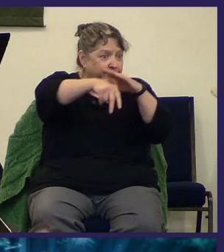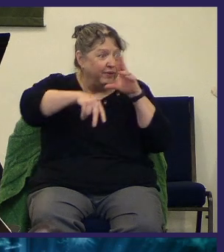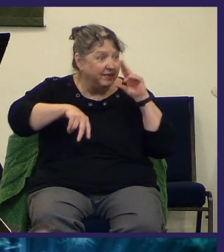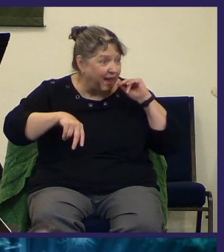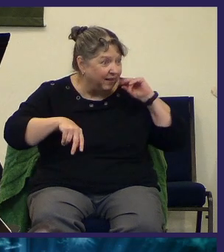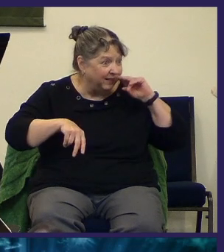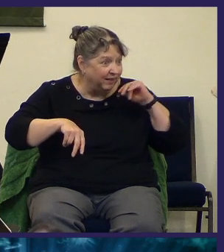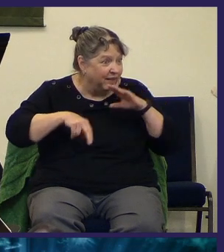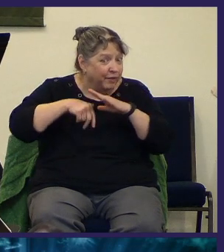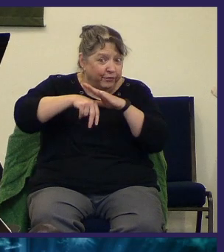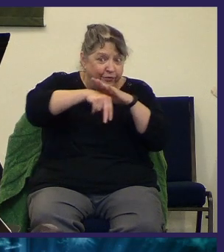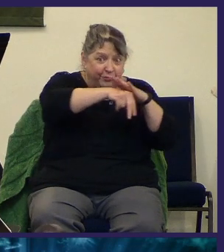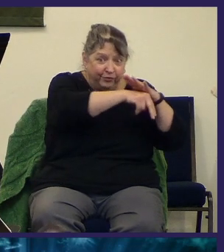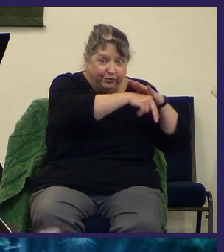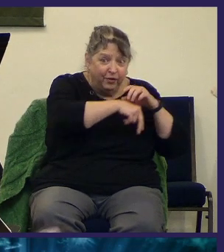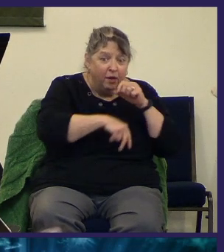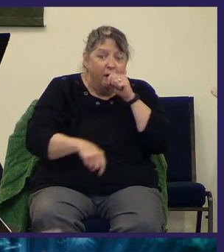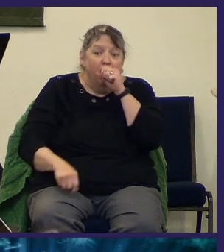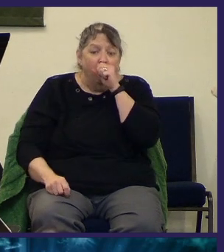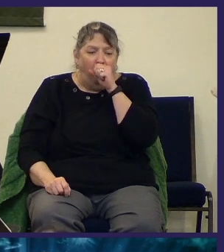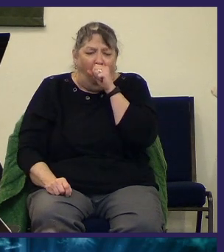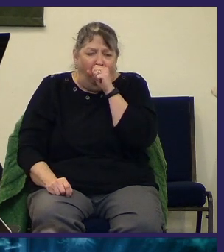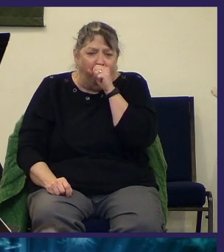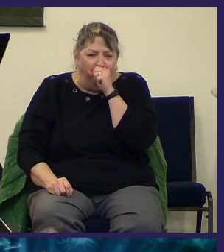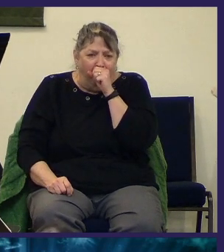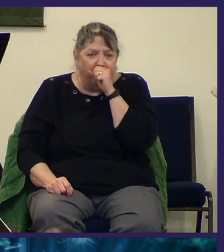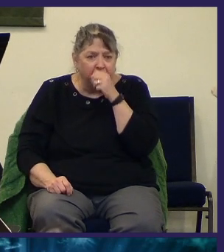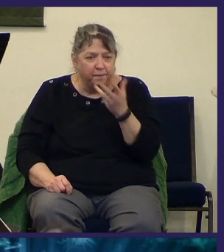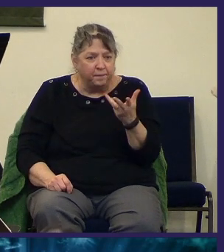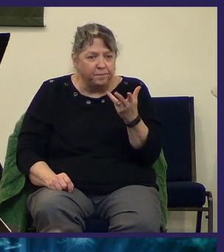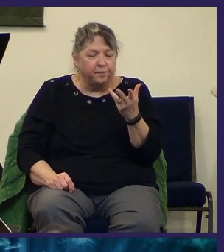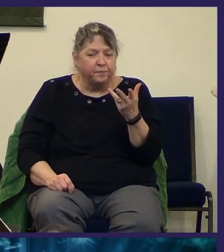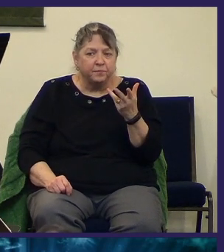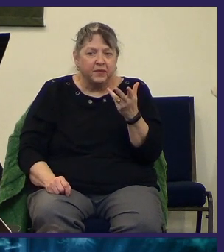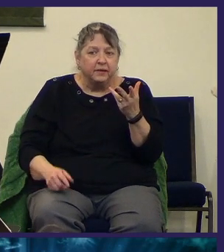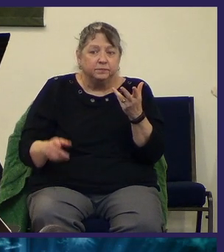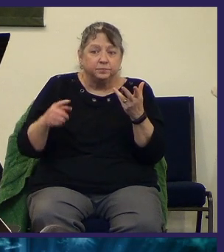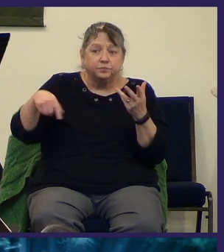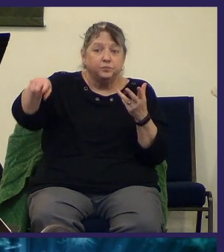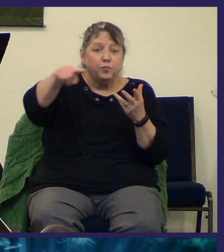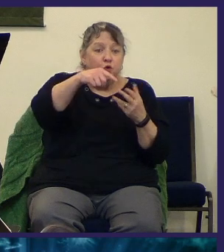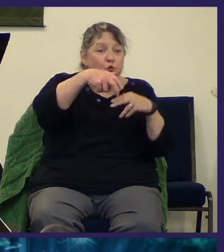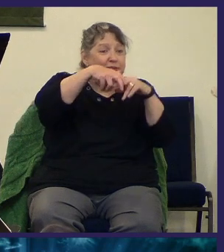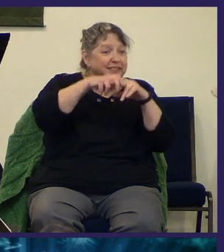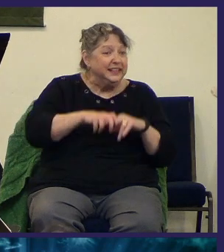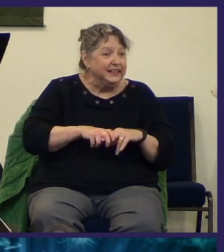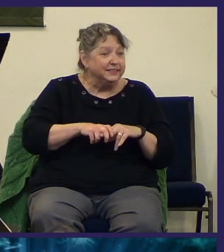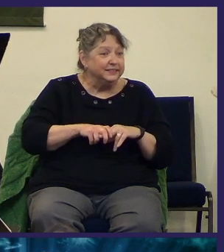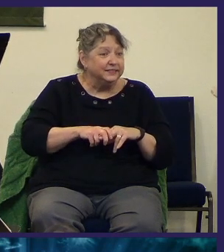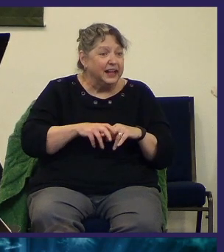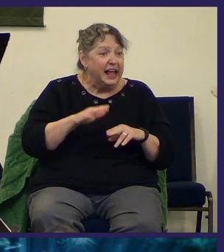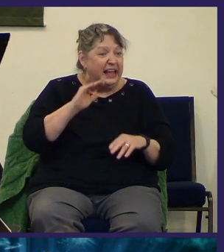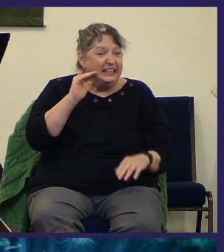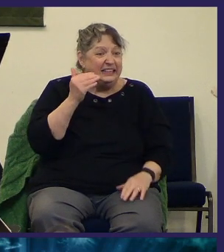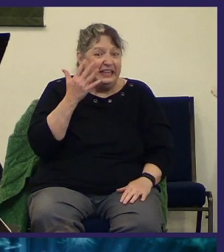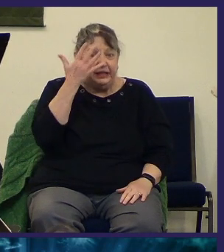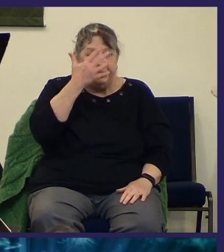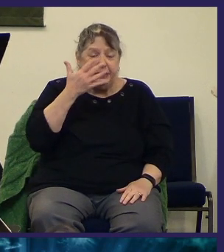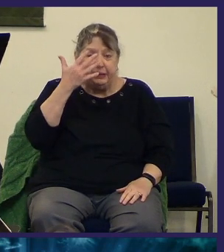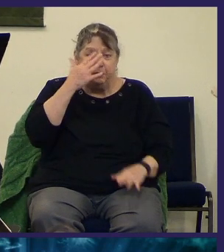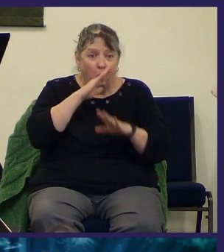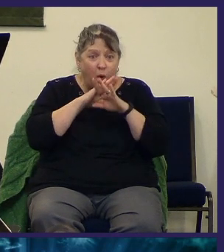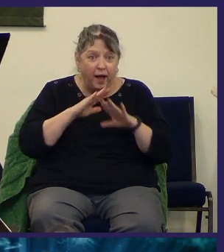going through don't we so by handing somebody a new testament they might not have immediate results